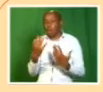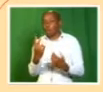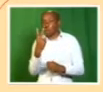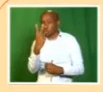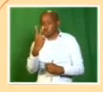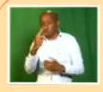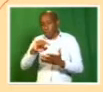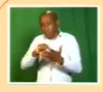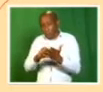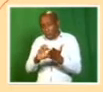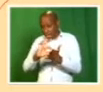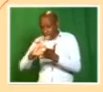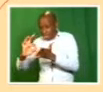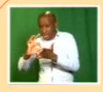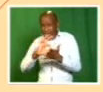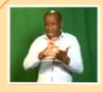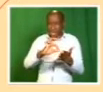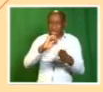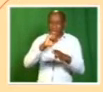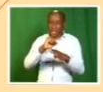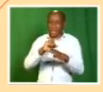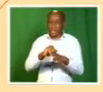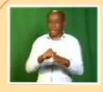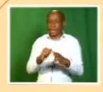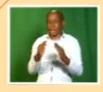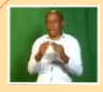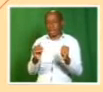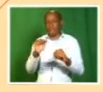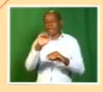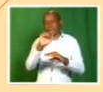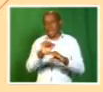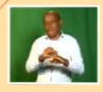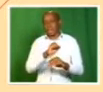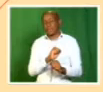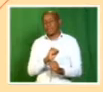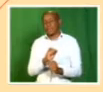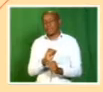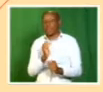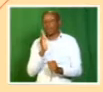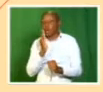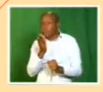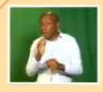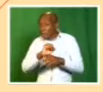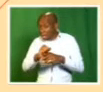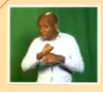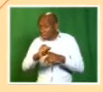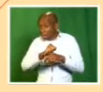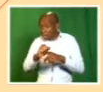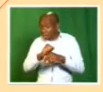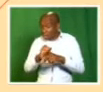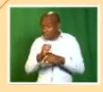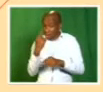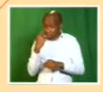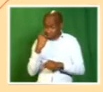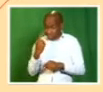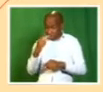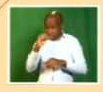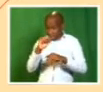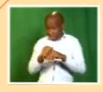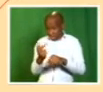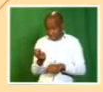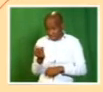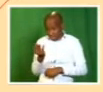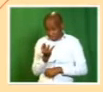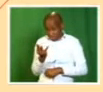2 distinct points. It can happen, dear learners. You can, when you practice, you will see that you can have those